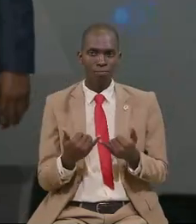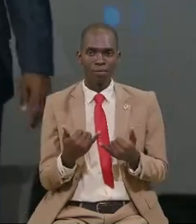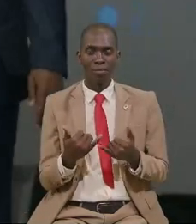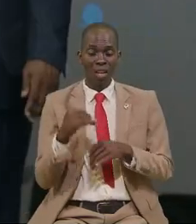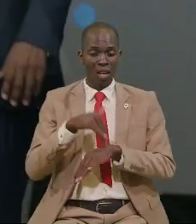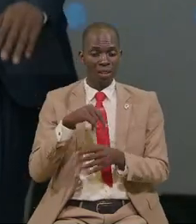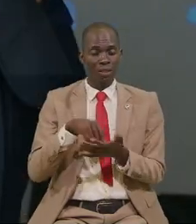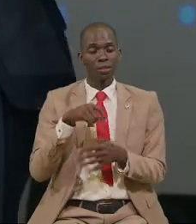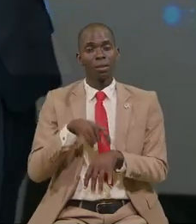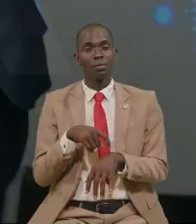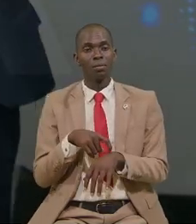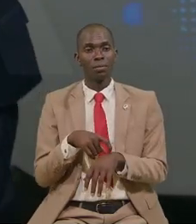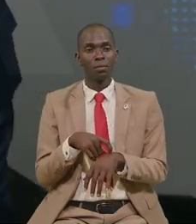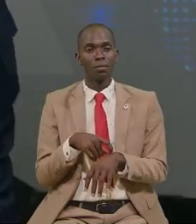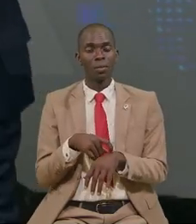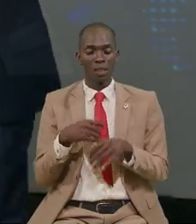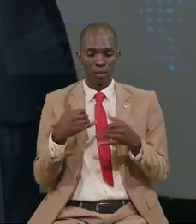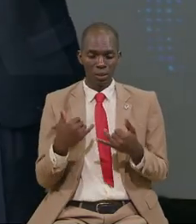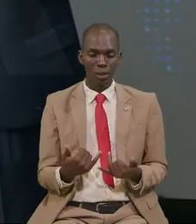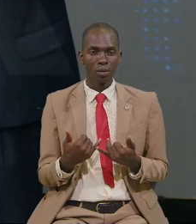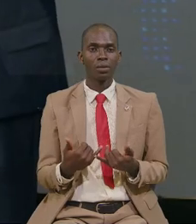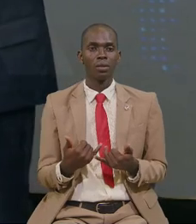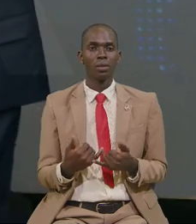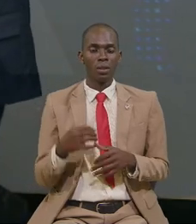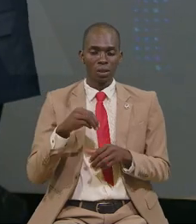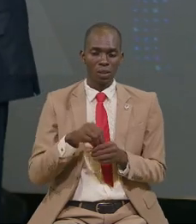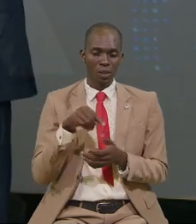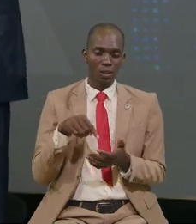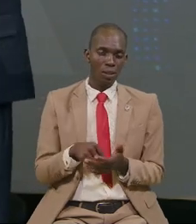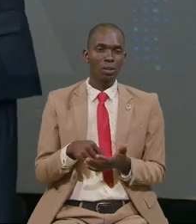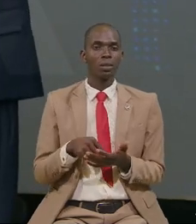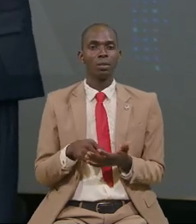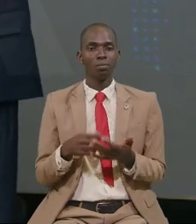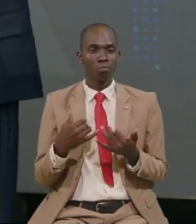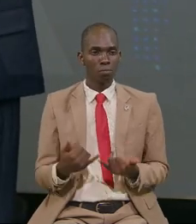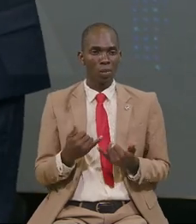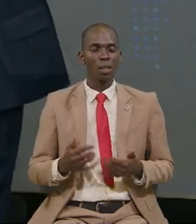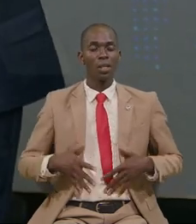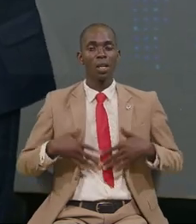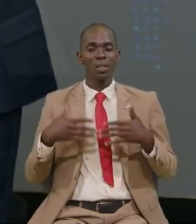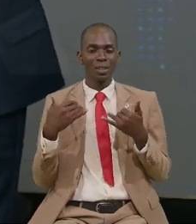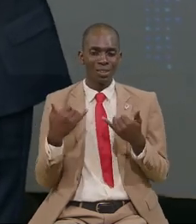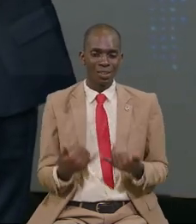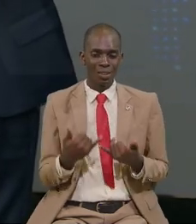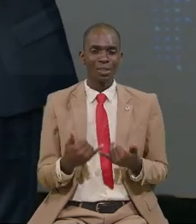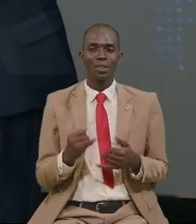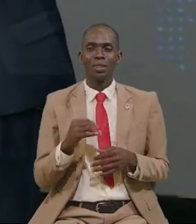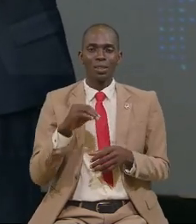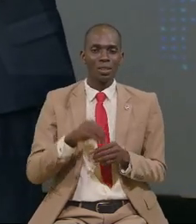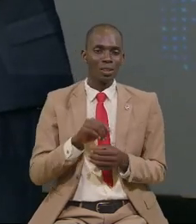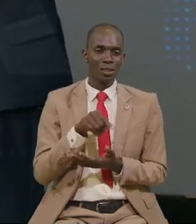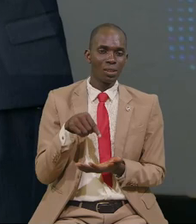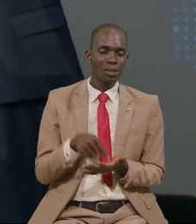time, now, in this present life, now, in this situation